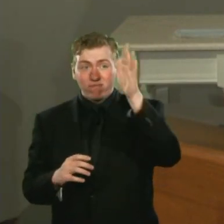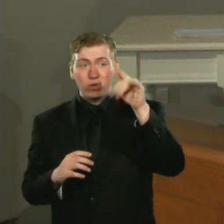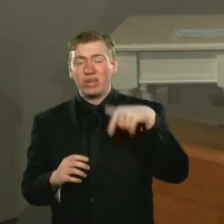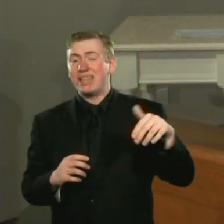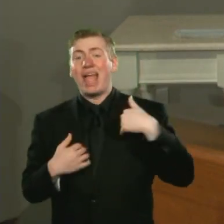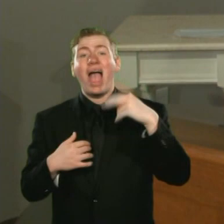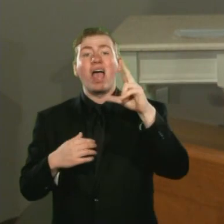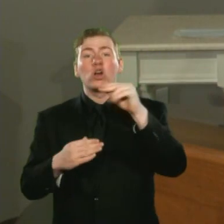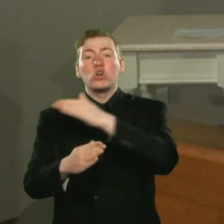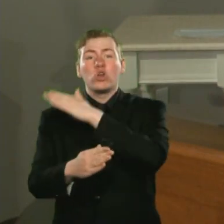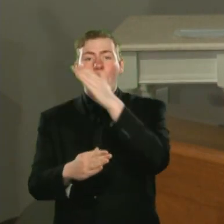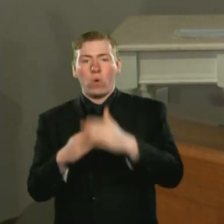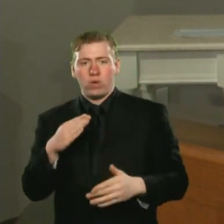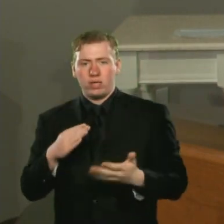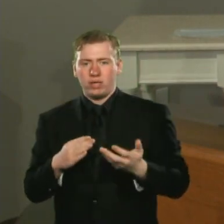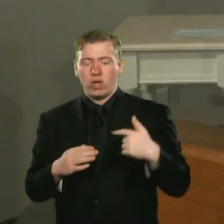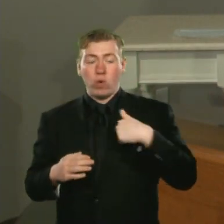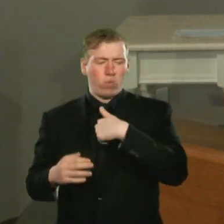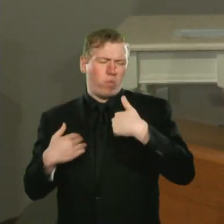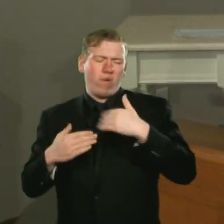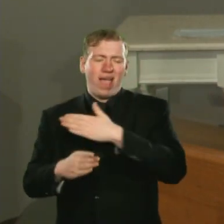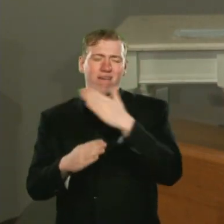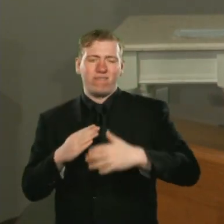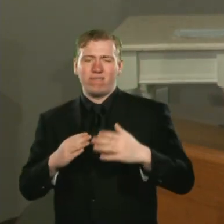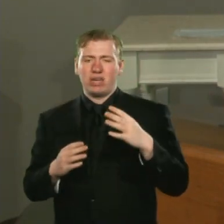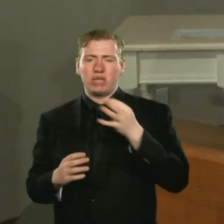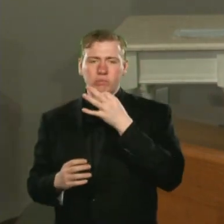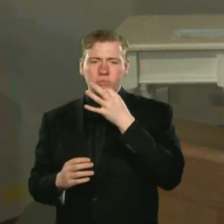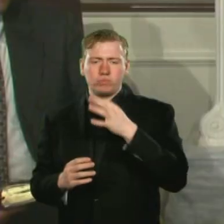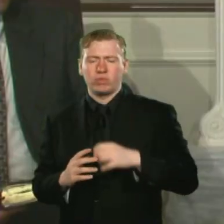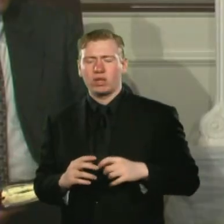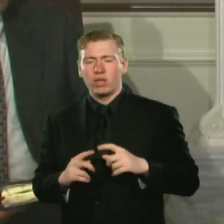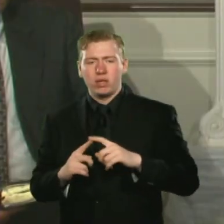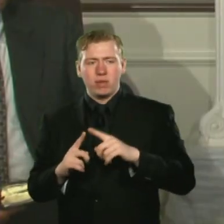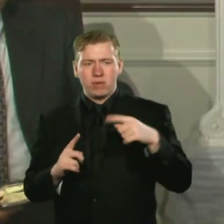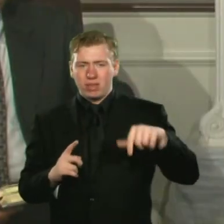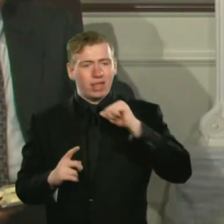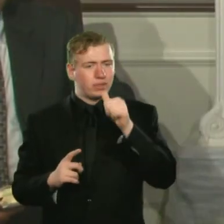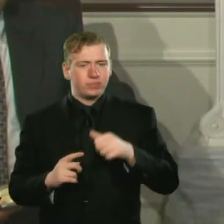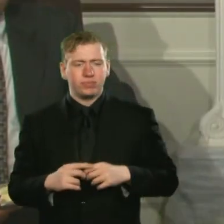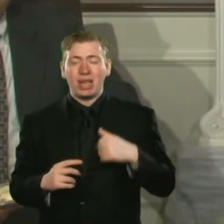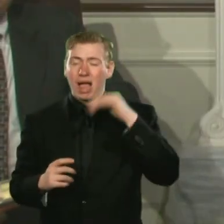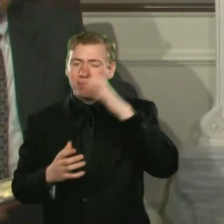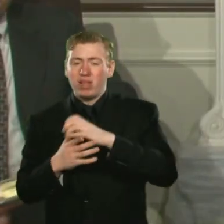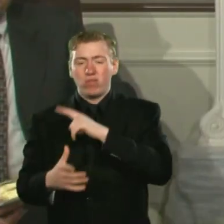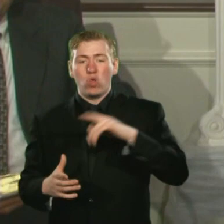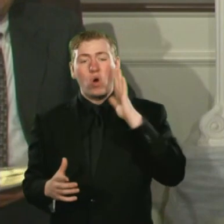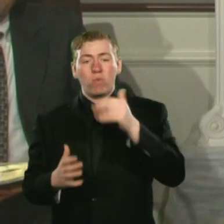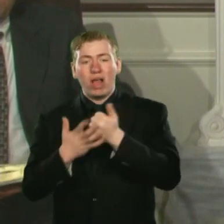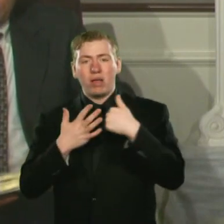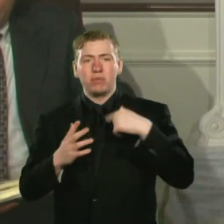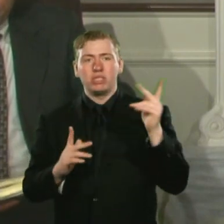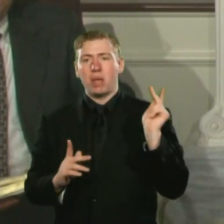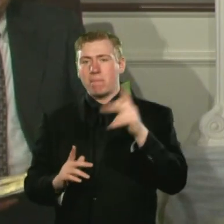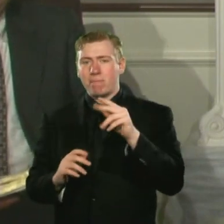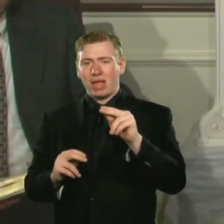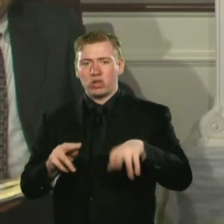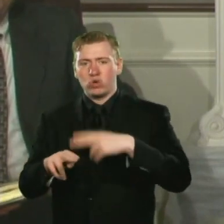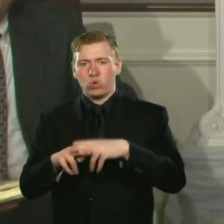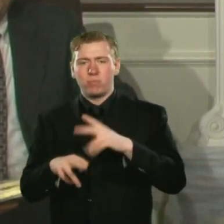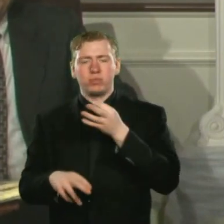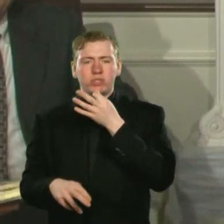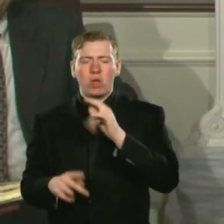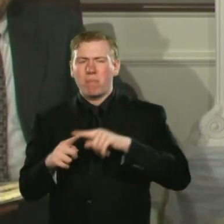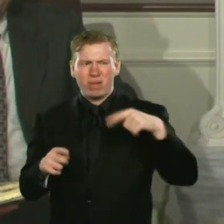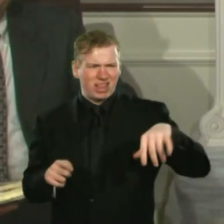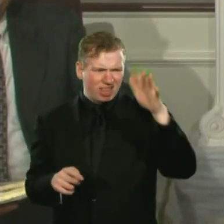had no end in sight. You and I, we have end in sight. I believe the Lord's going to help us again, get back to normal real soon. But for